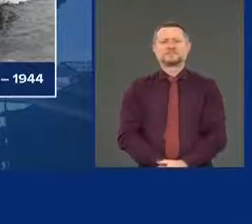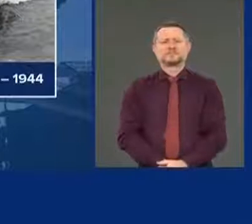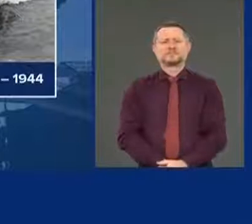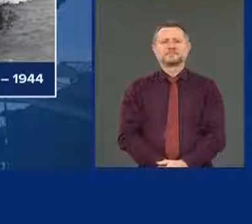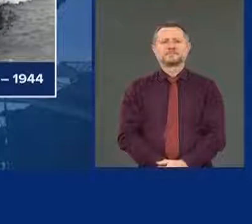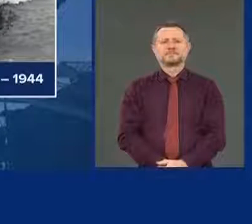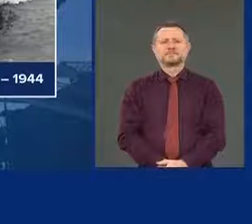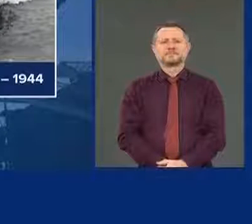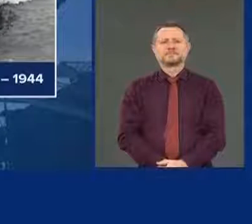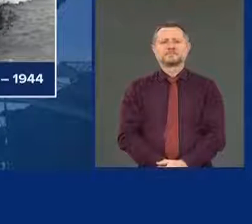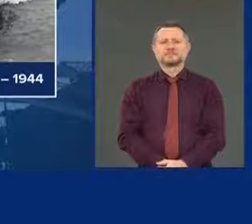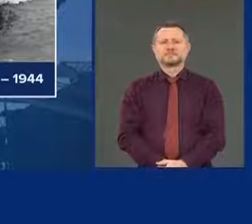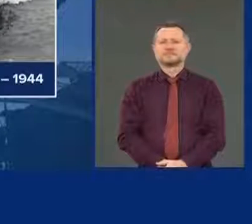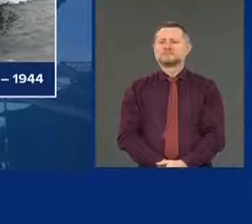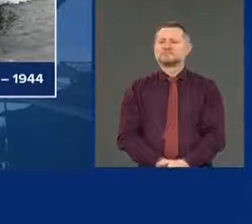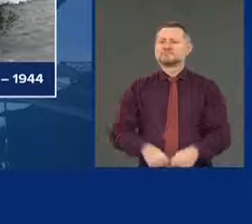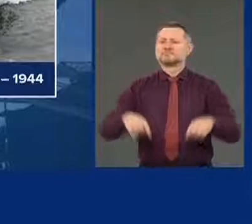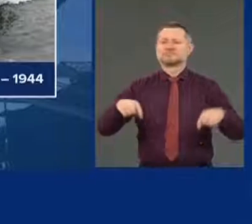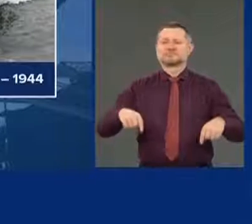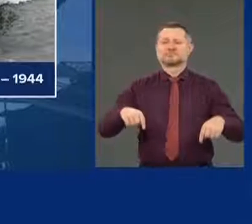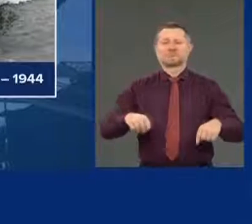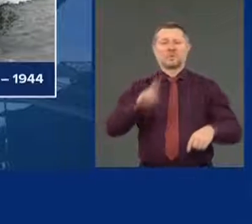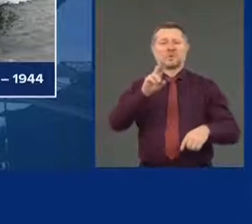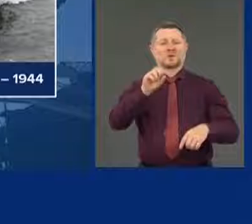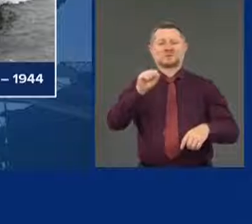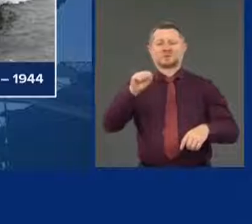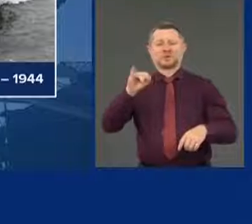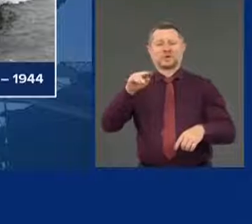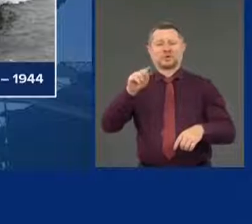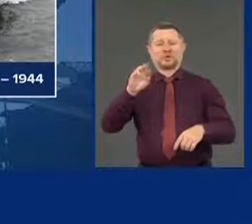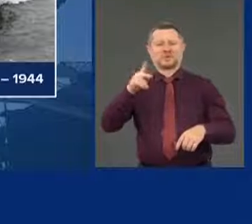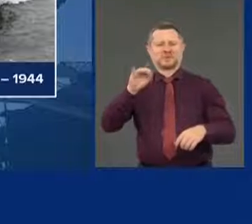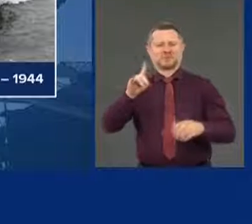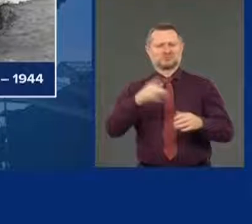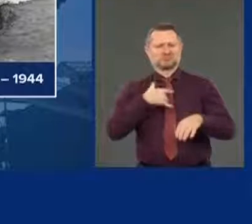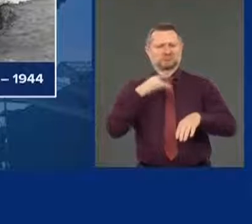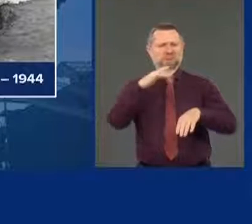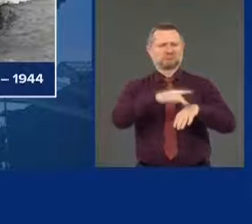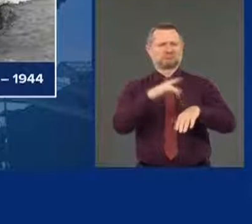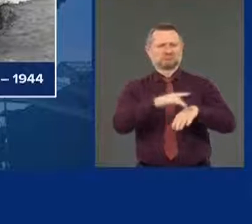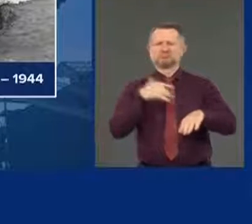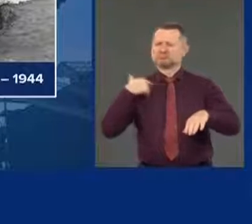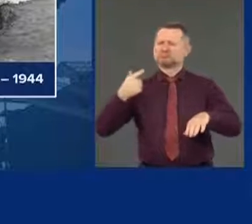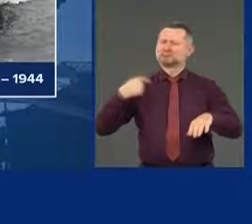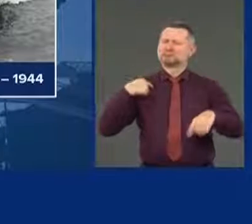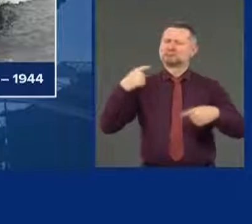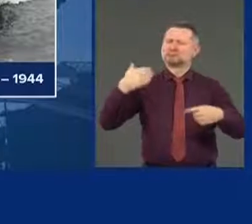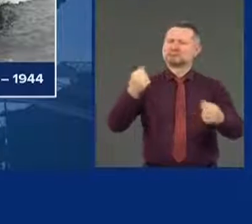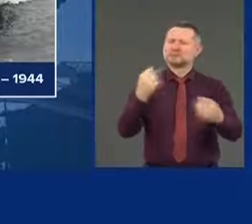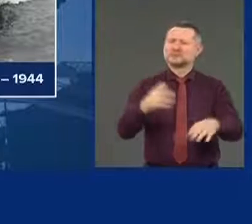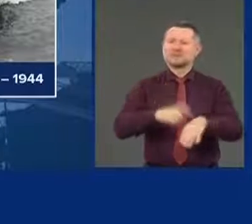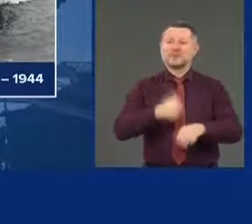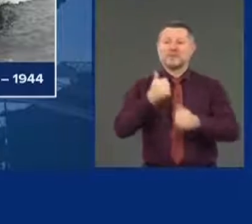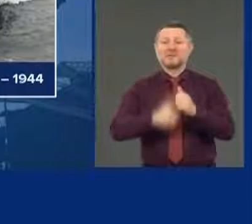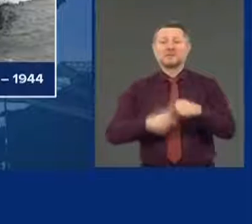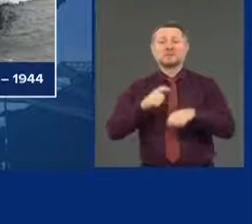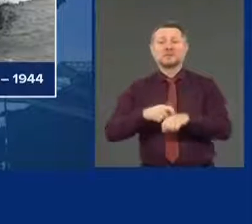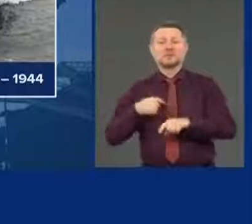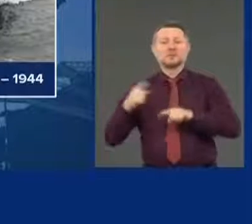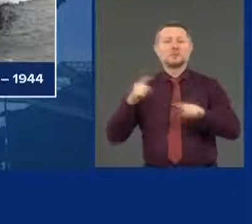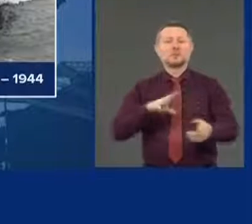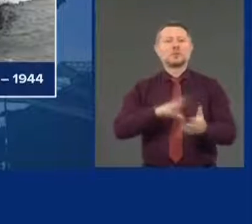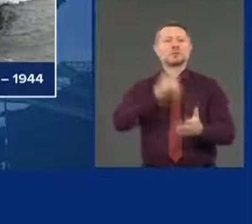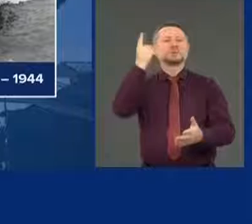This is the USS Intrepid. I've been here a number of times. Every time I come, I learn something else. Remarkable